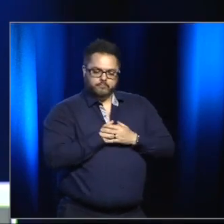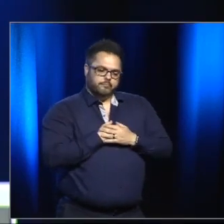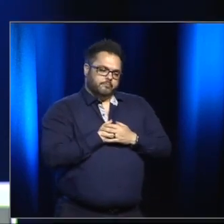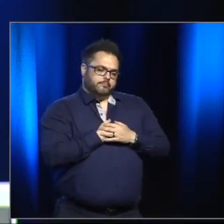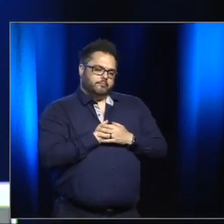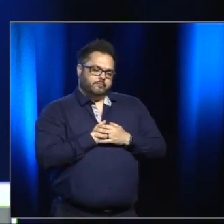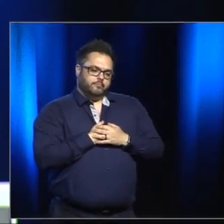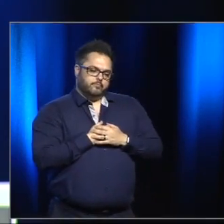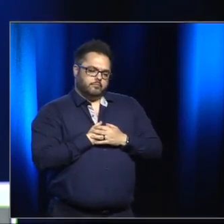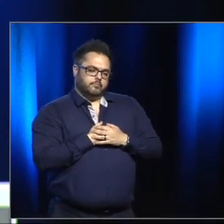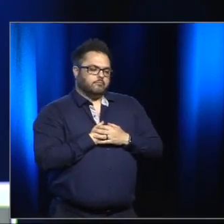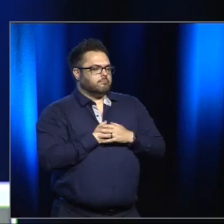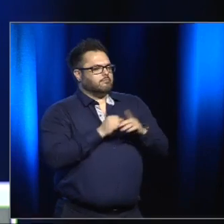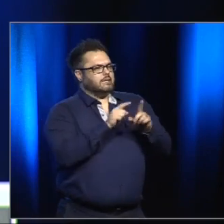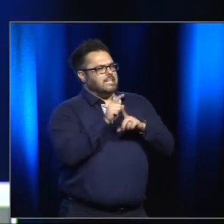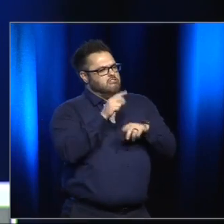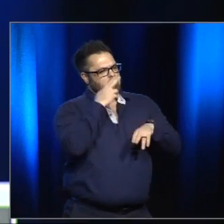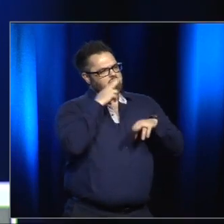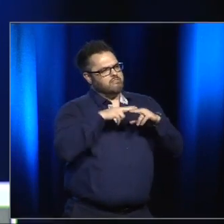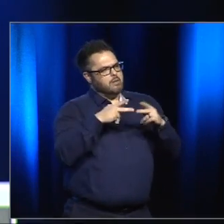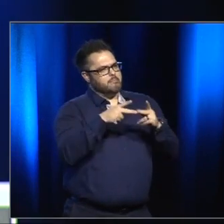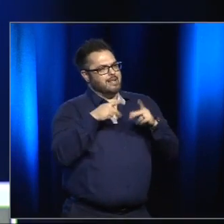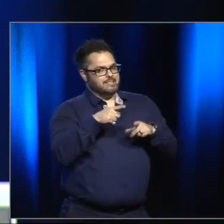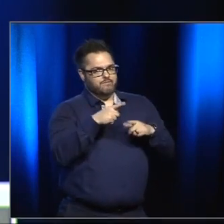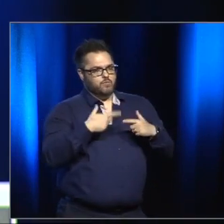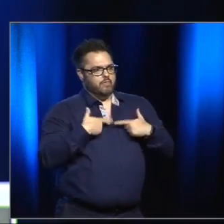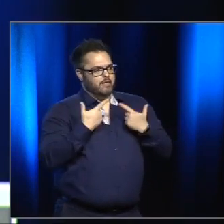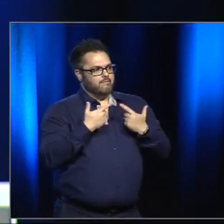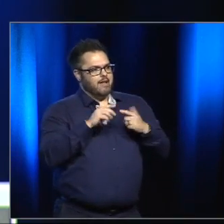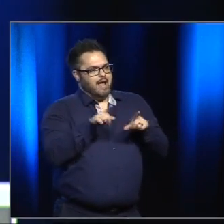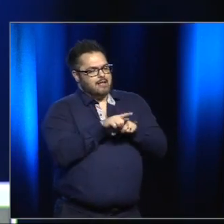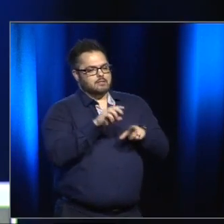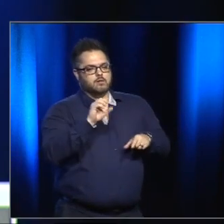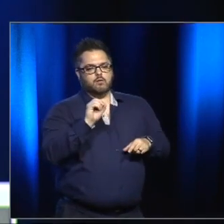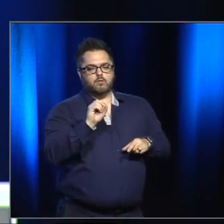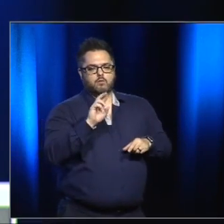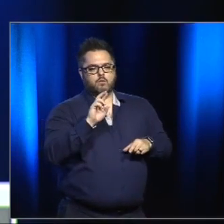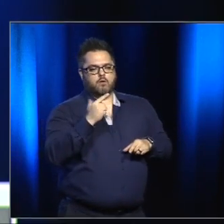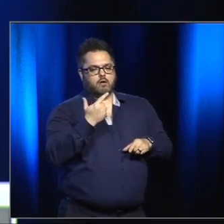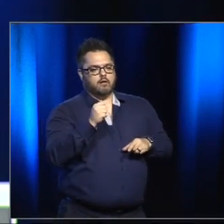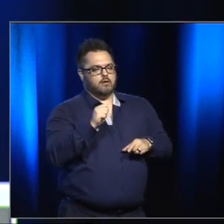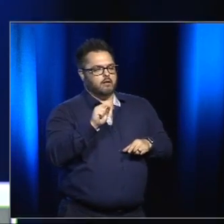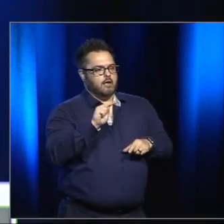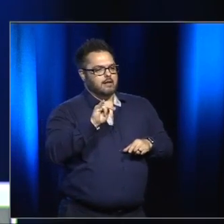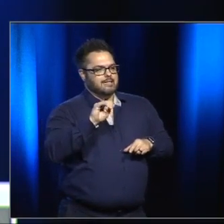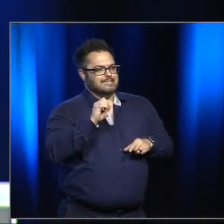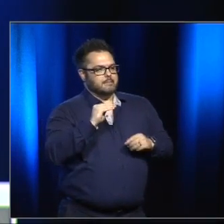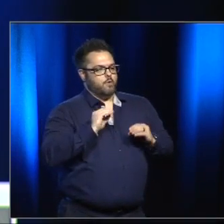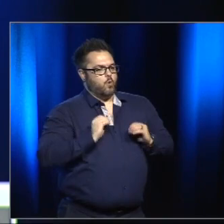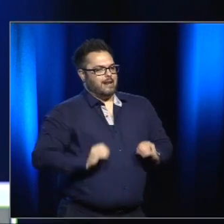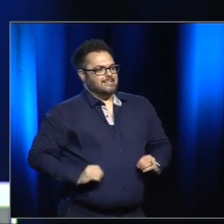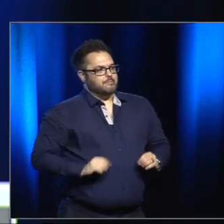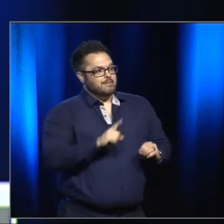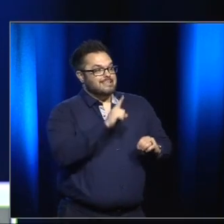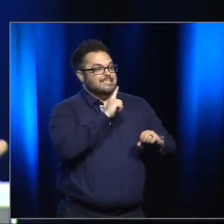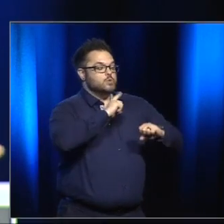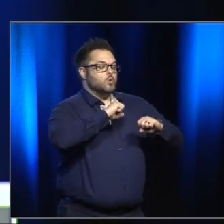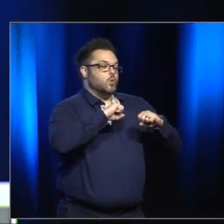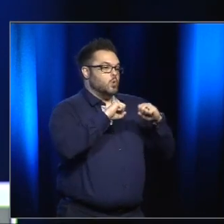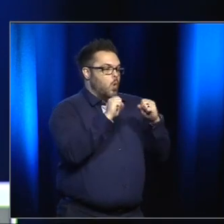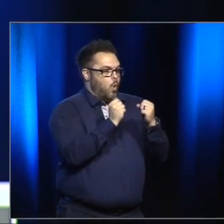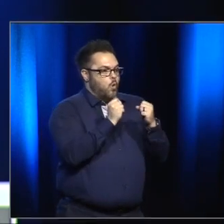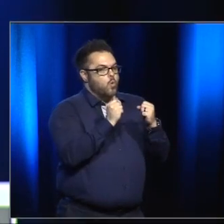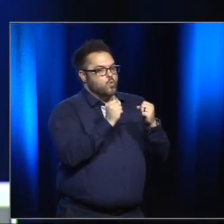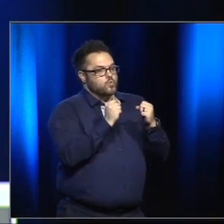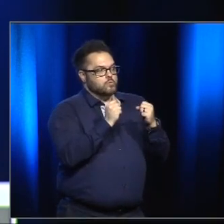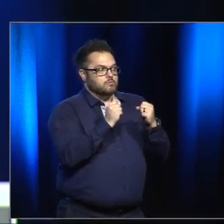It's also a pretty tough place to be if you're an organism, because it's, well, I don't need to tell you, it's cold. It's really cold. I mean, the oceans freeze,